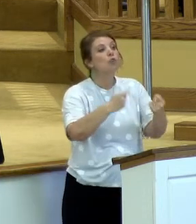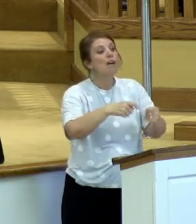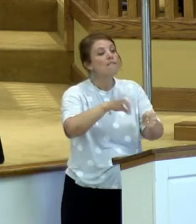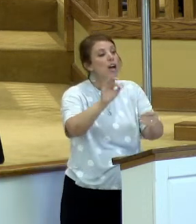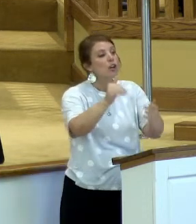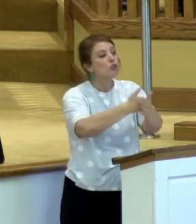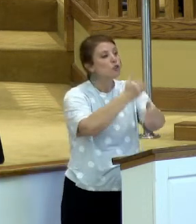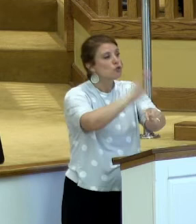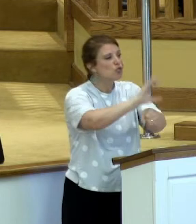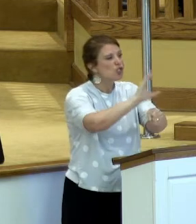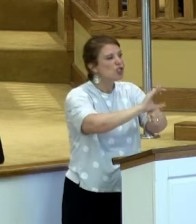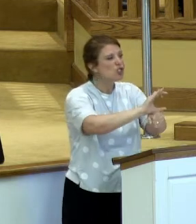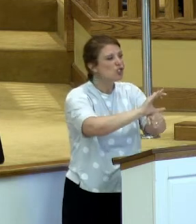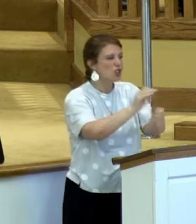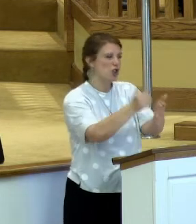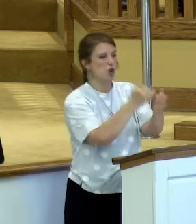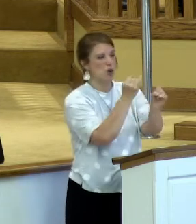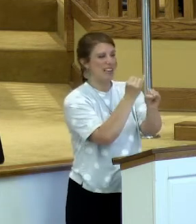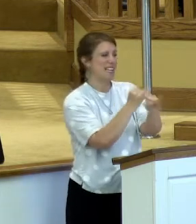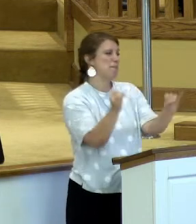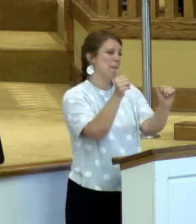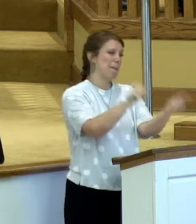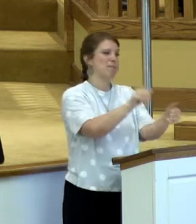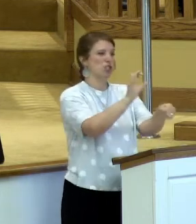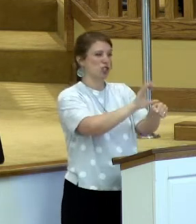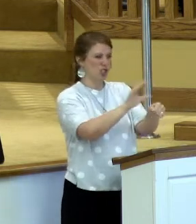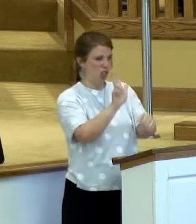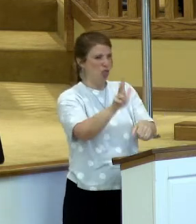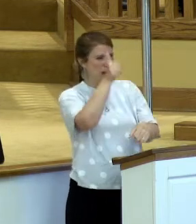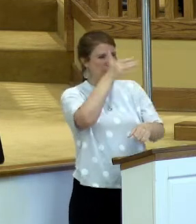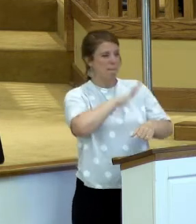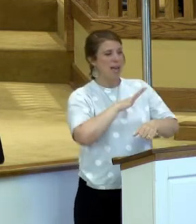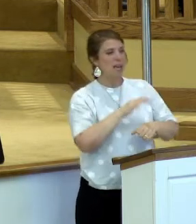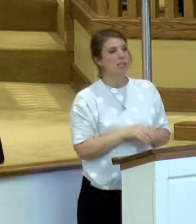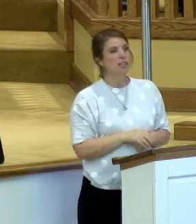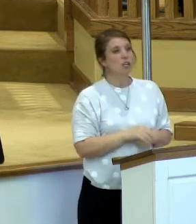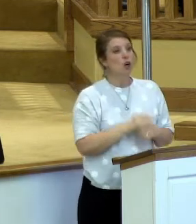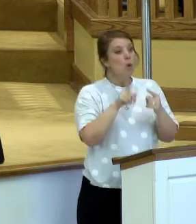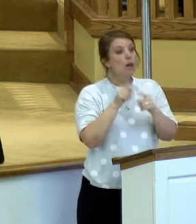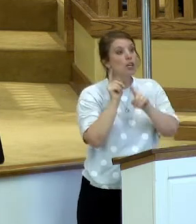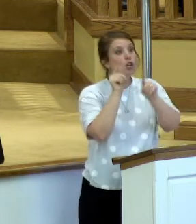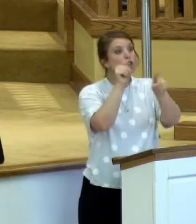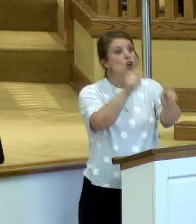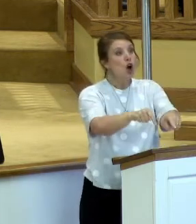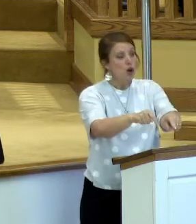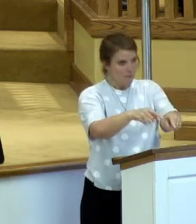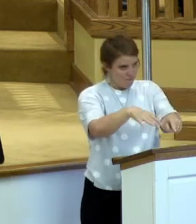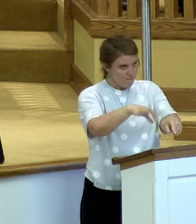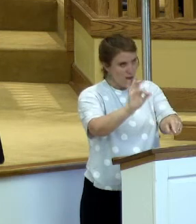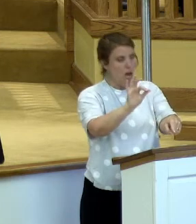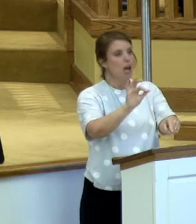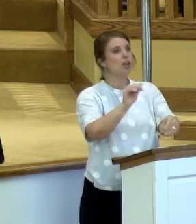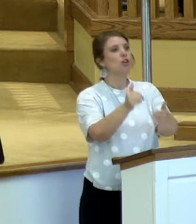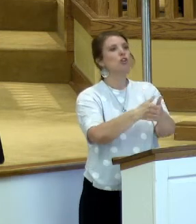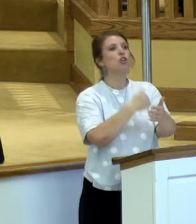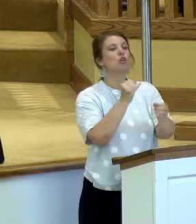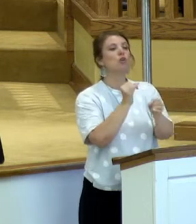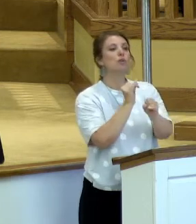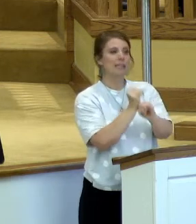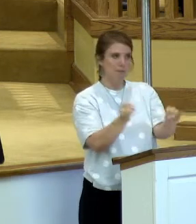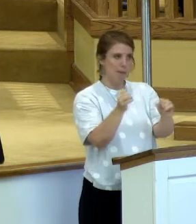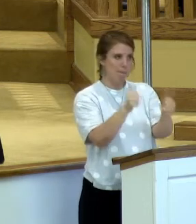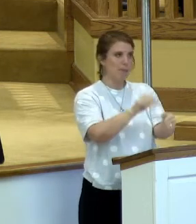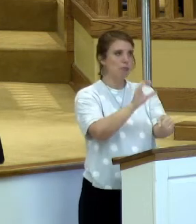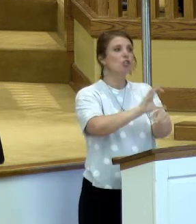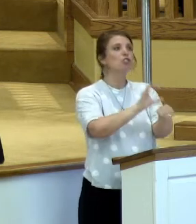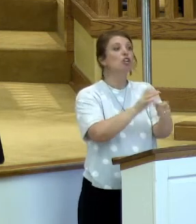find a new church to go to, a new independent Baptist church, these three men. And when they would go to that church, they would find a new independent church, and they would try to go to that